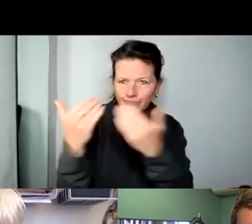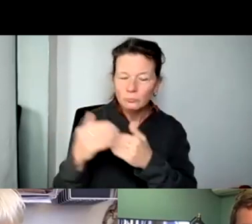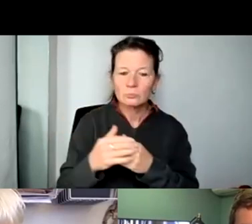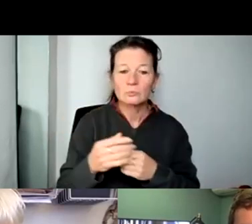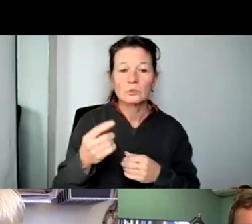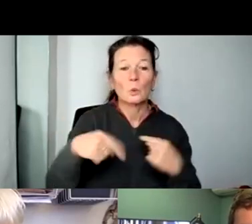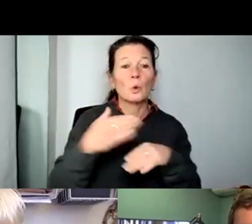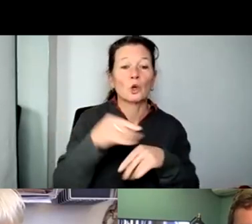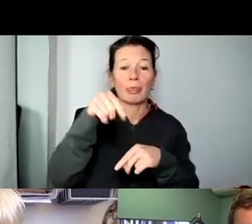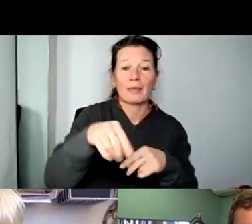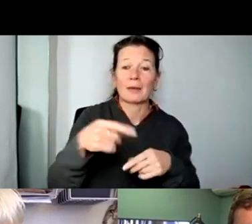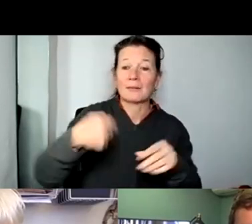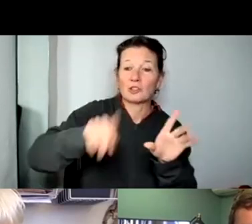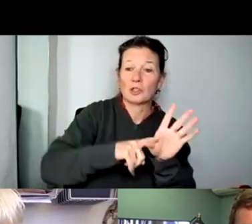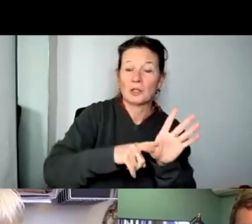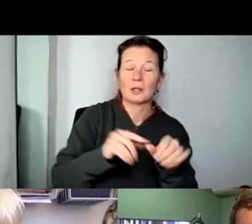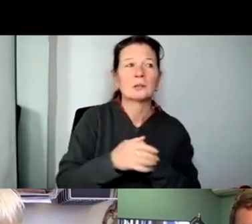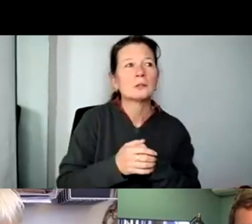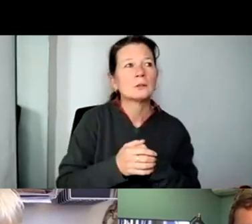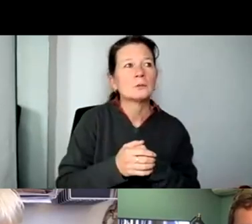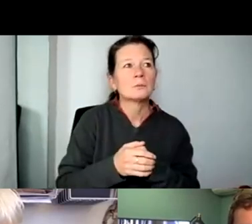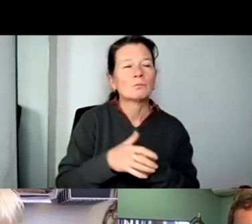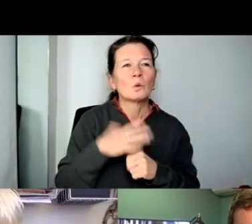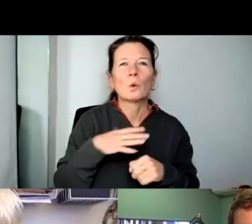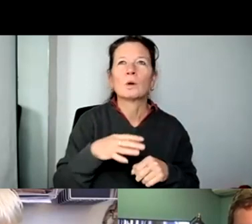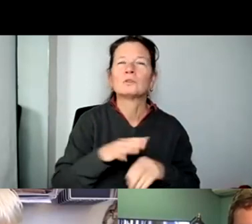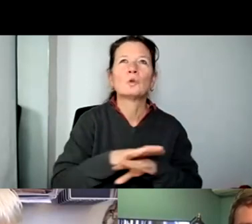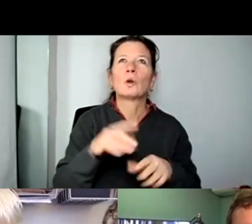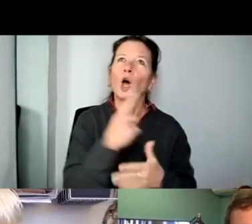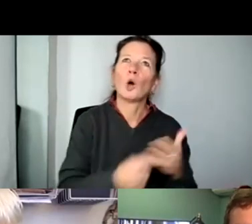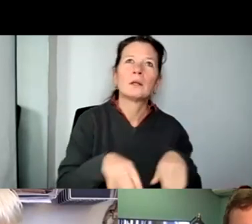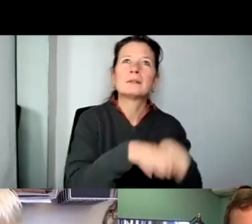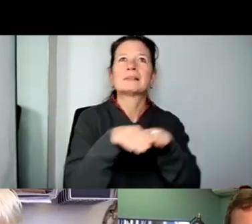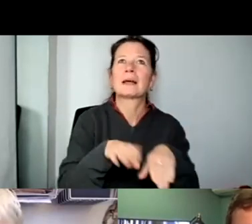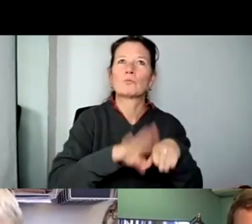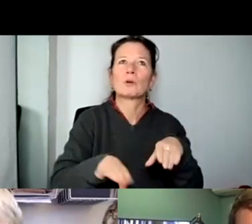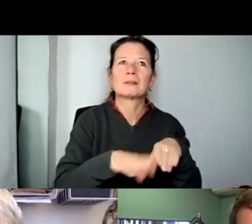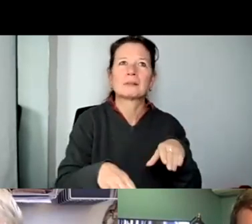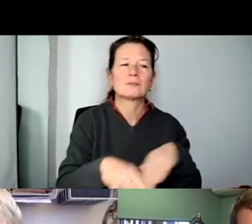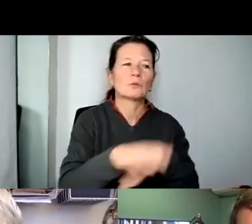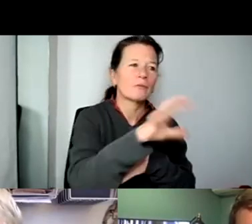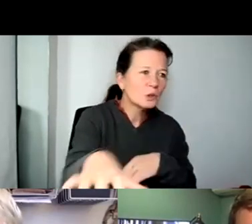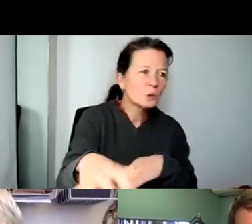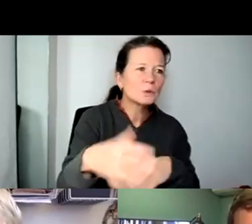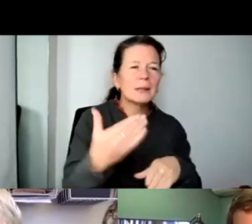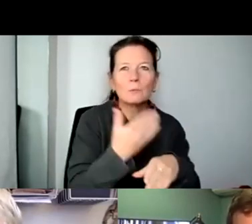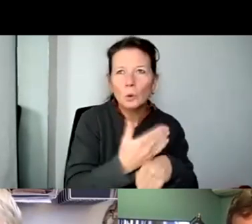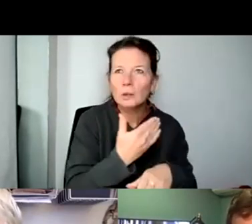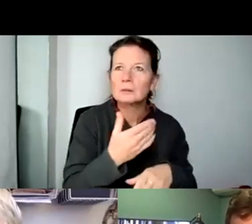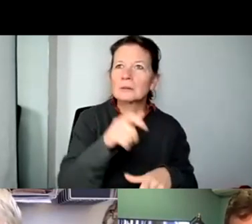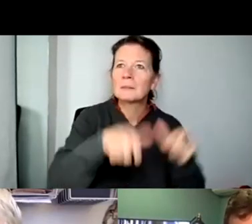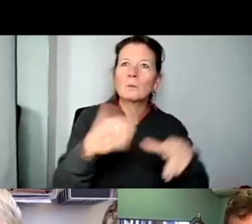We want to make it basically just standard practice for venues, employers, people that are working with musicians